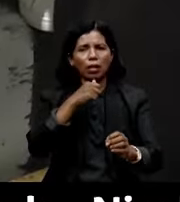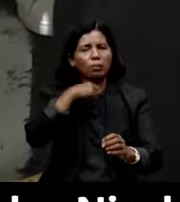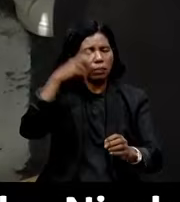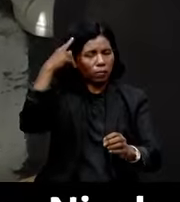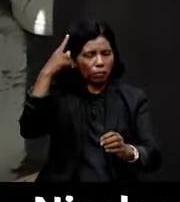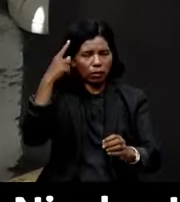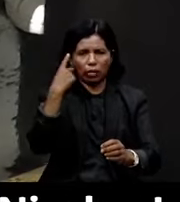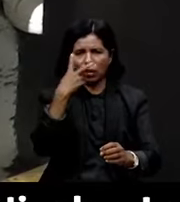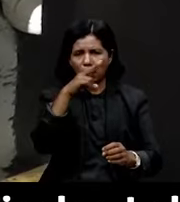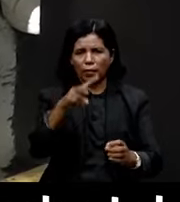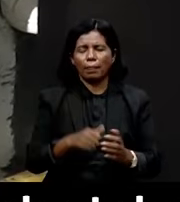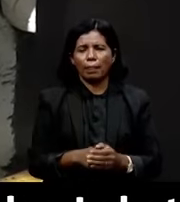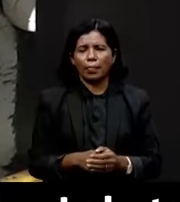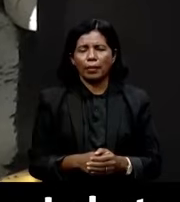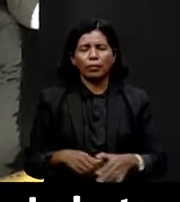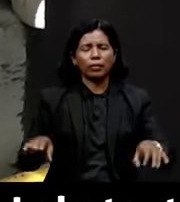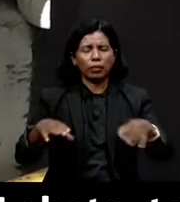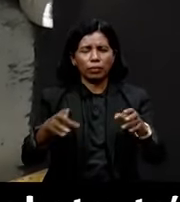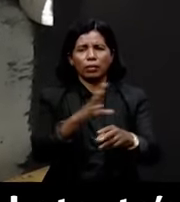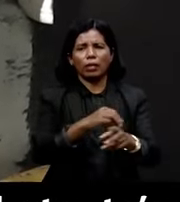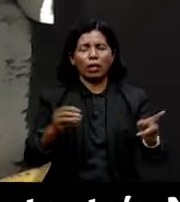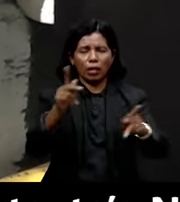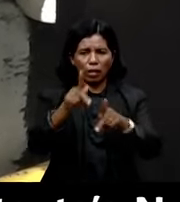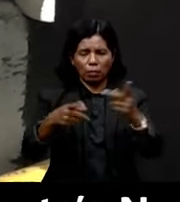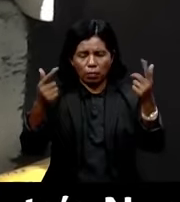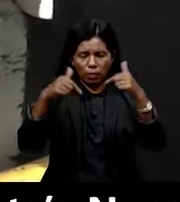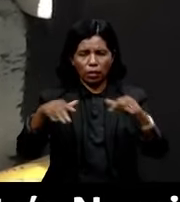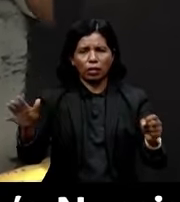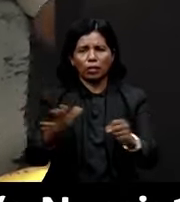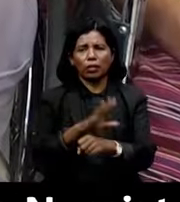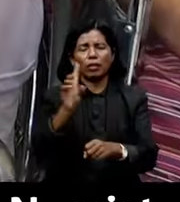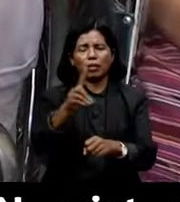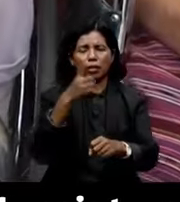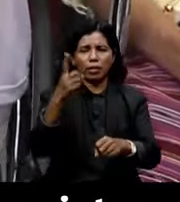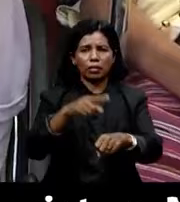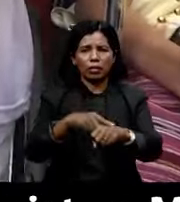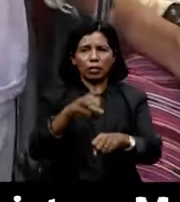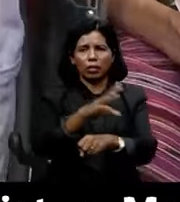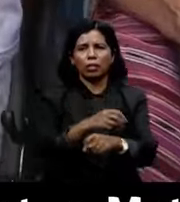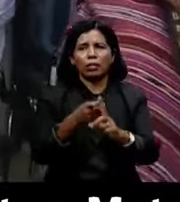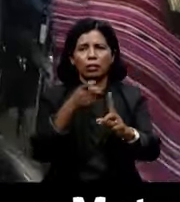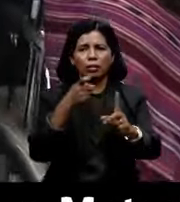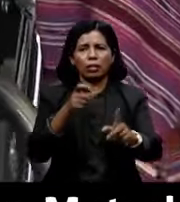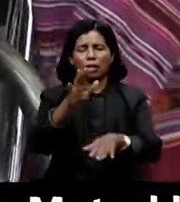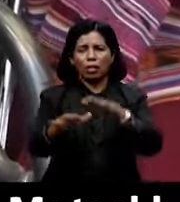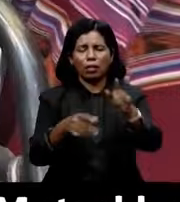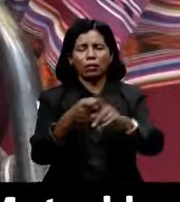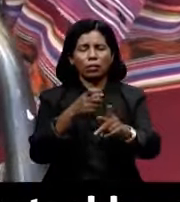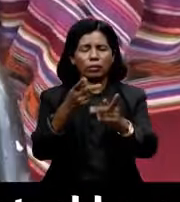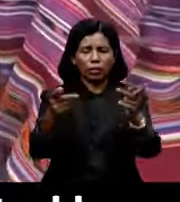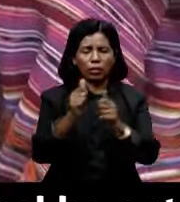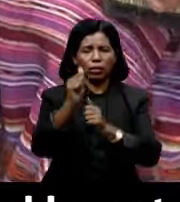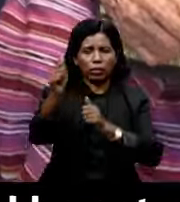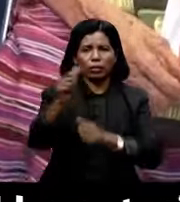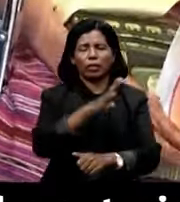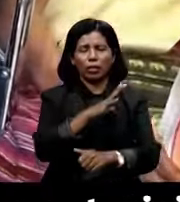oin. Então, asa ni servisu la ser, ema mela kono, o hinda der san ka hader tu klima mai si uma la o si fati ndok mai to hinepa di